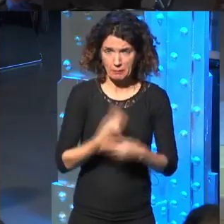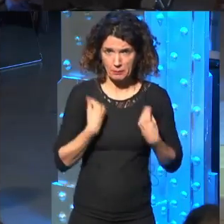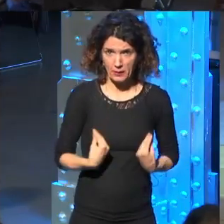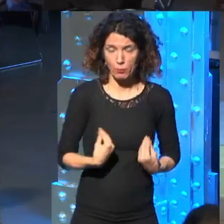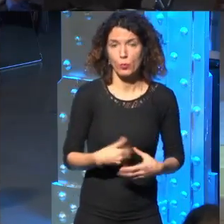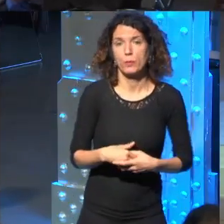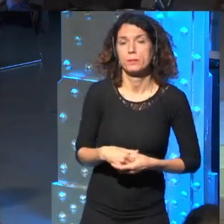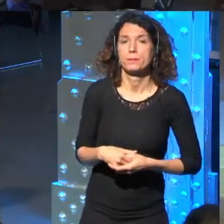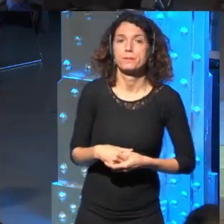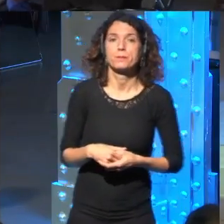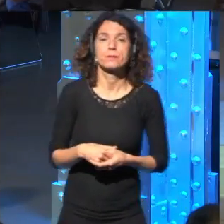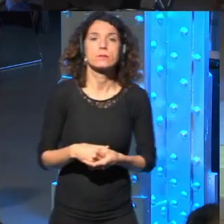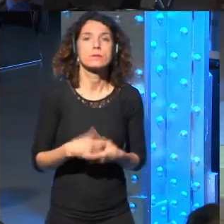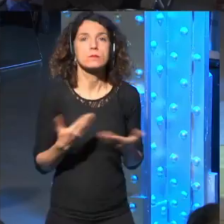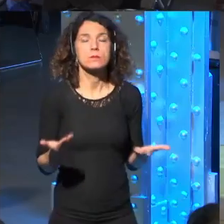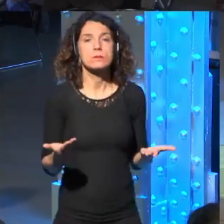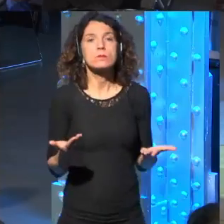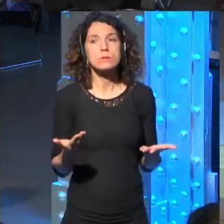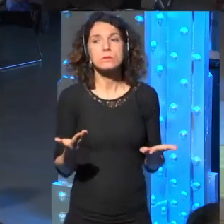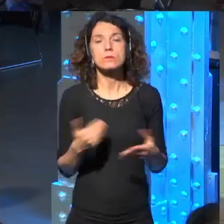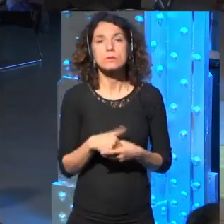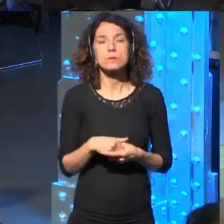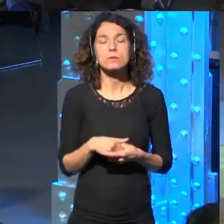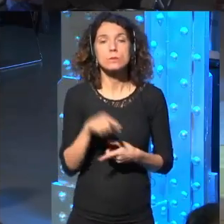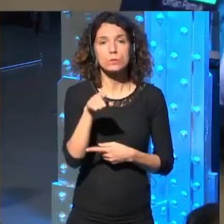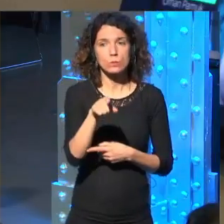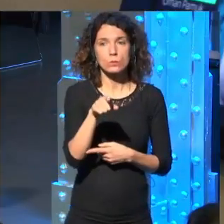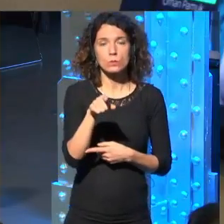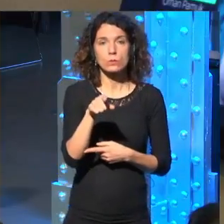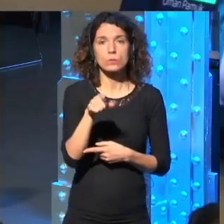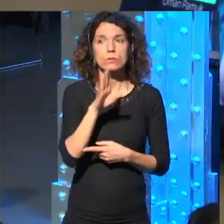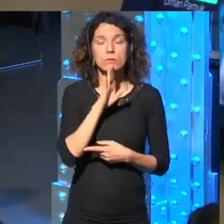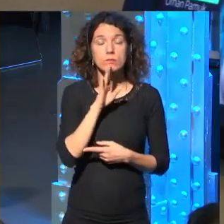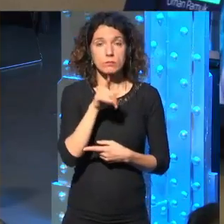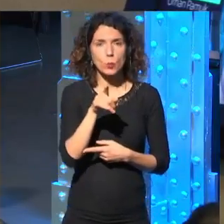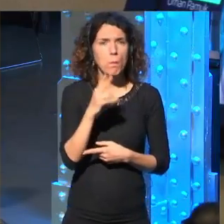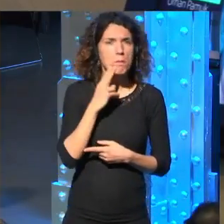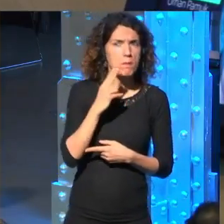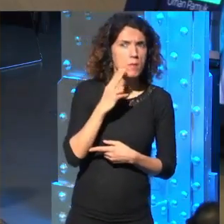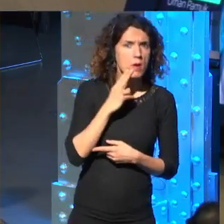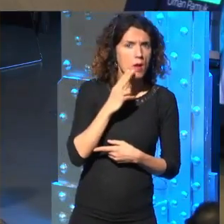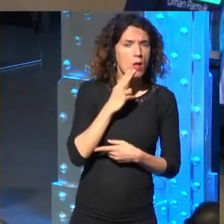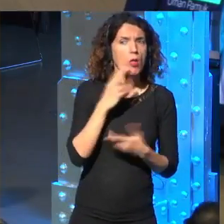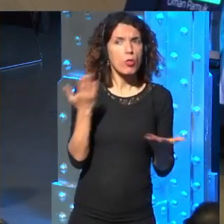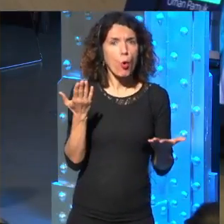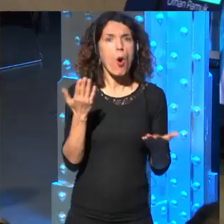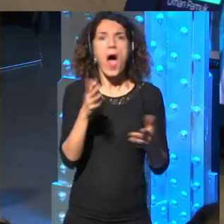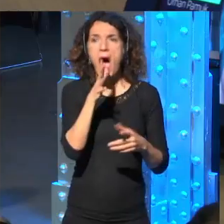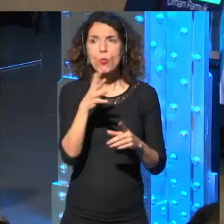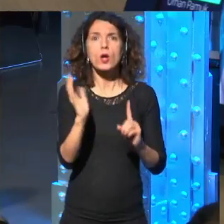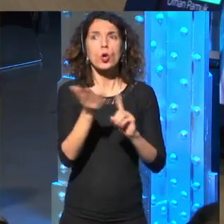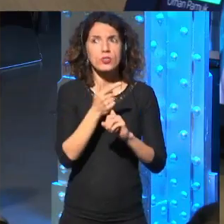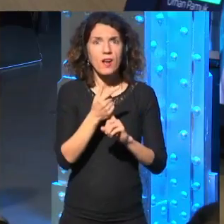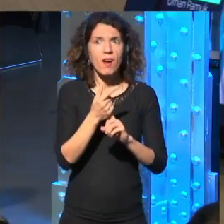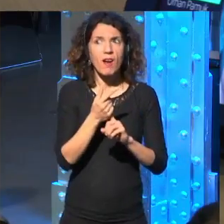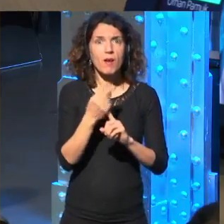You had the same fear that the man couldn't get water? In the end, it's the